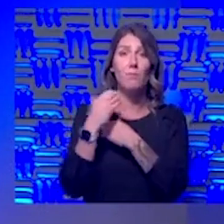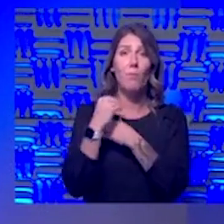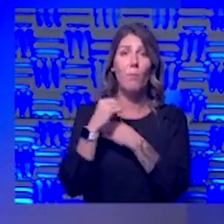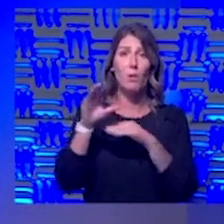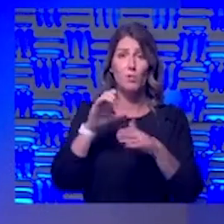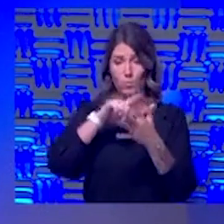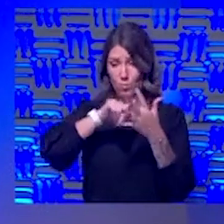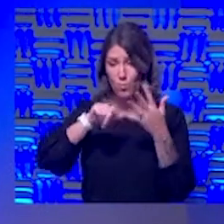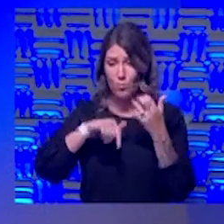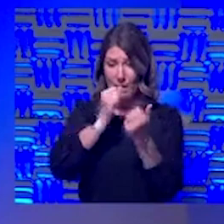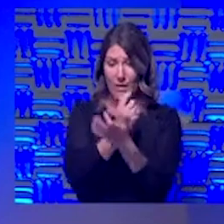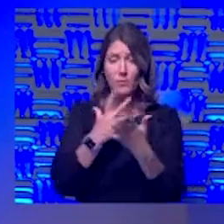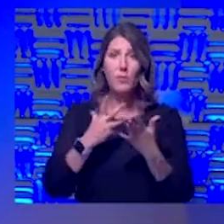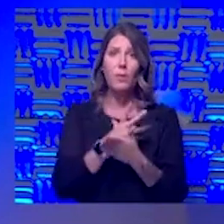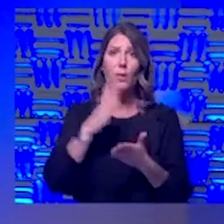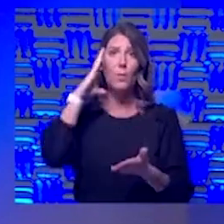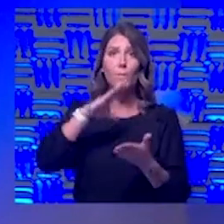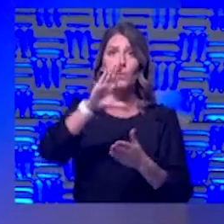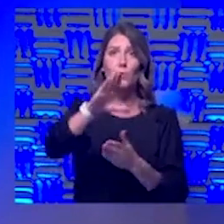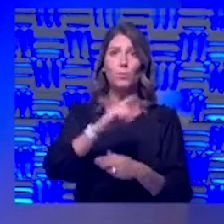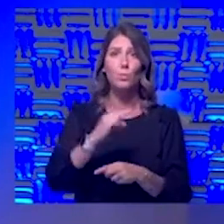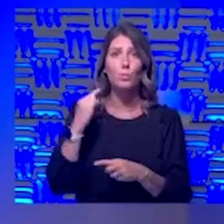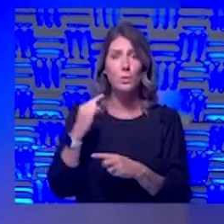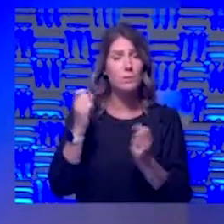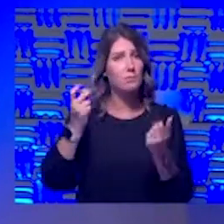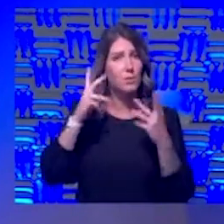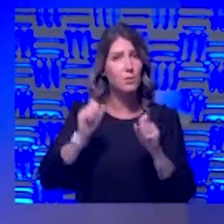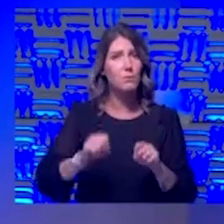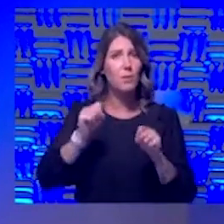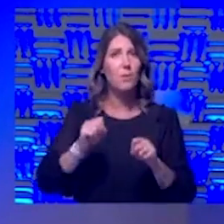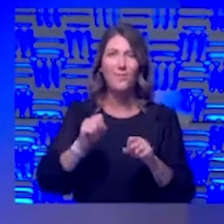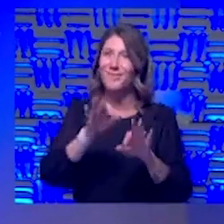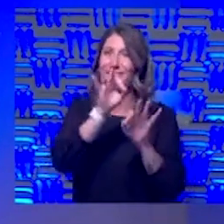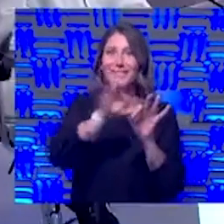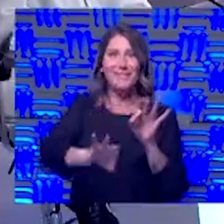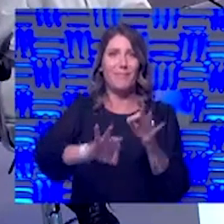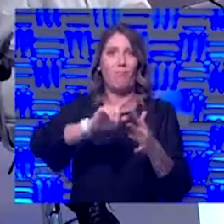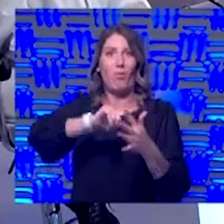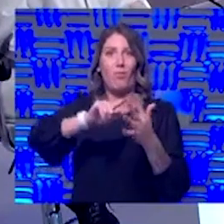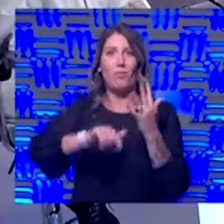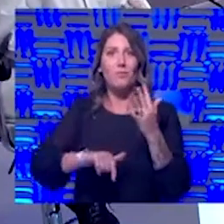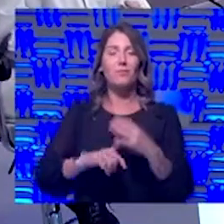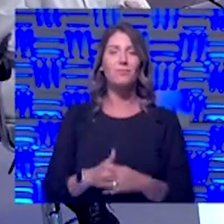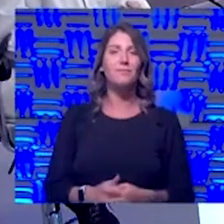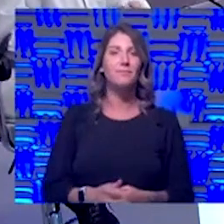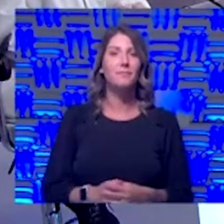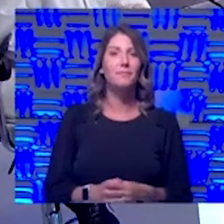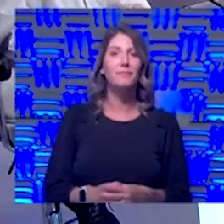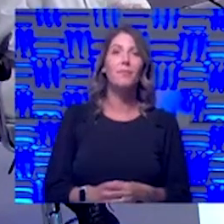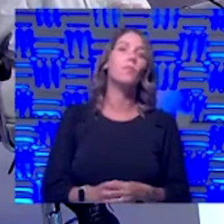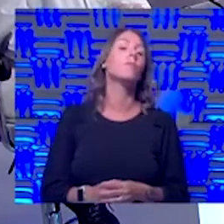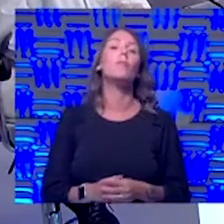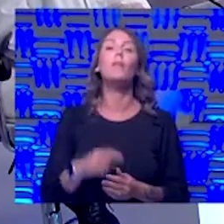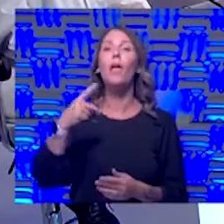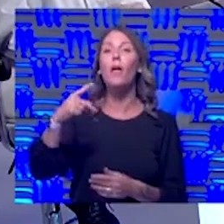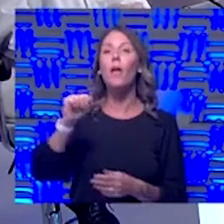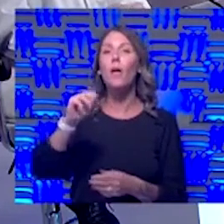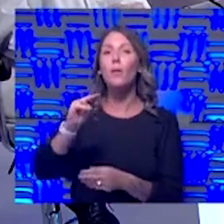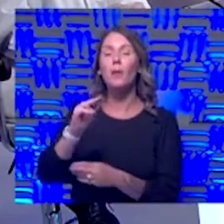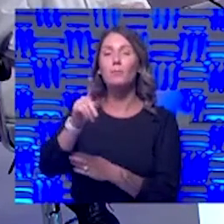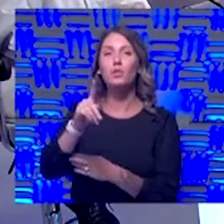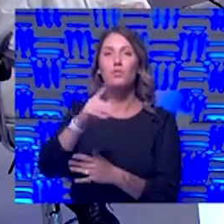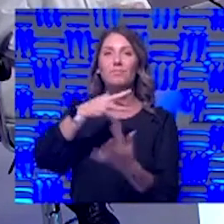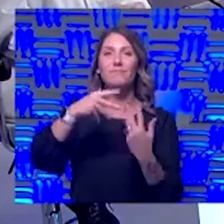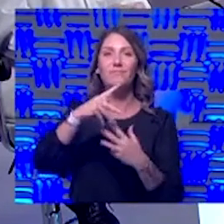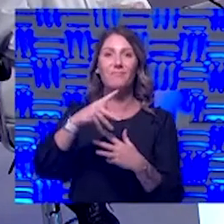those things and reduce your risk as much as you can by doing those simple things. Pam was around a family